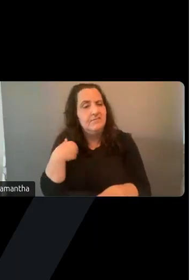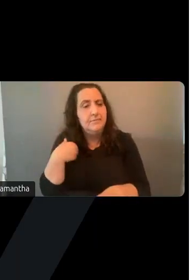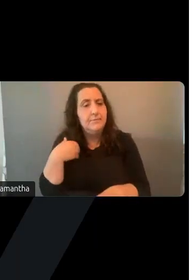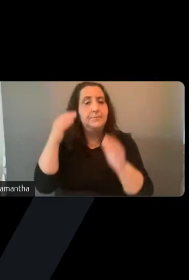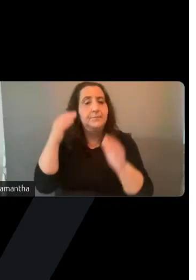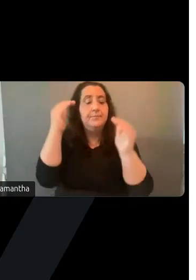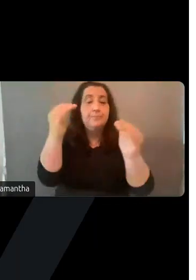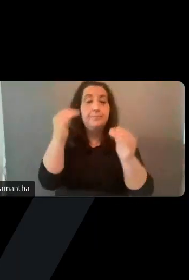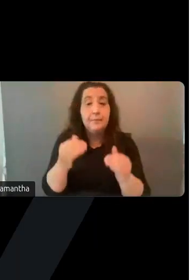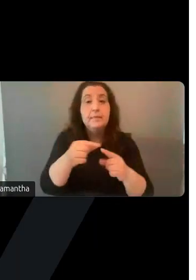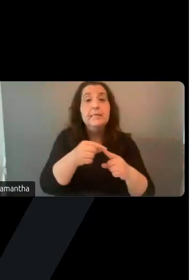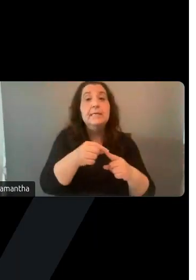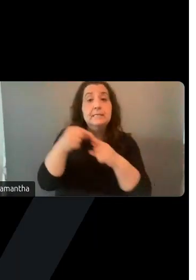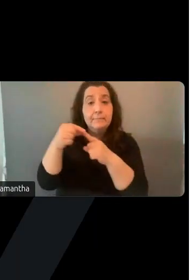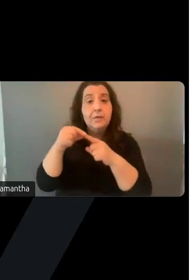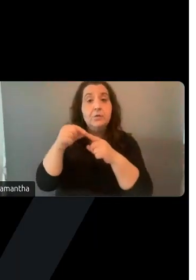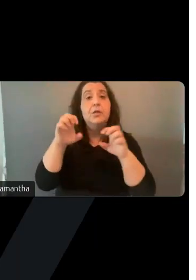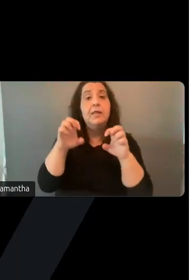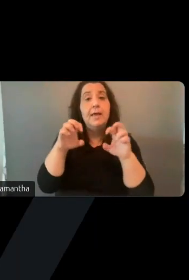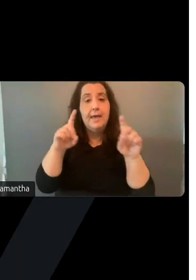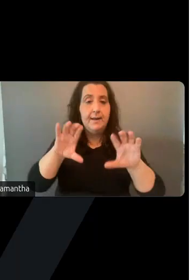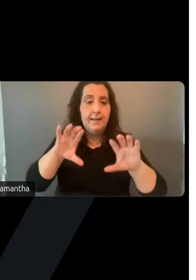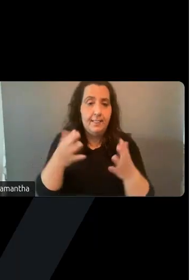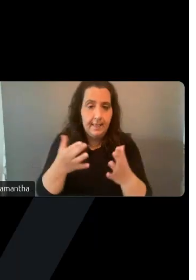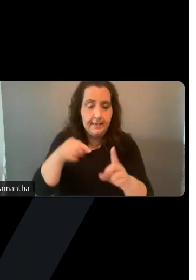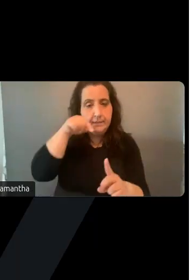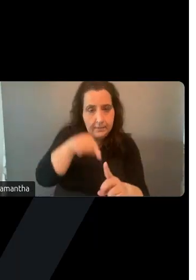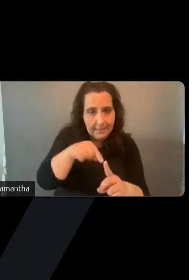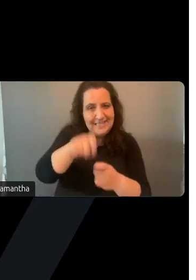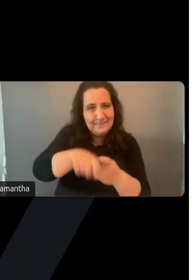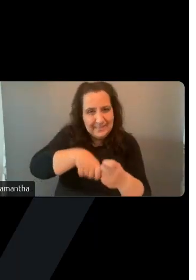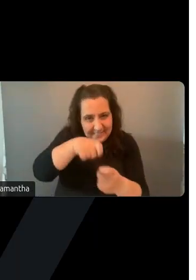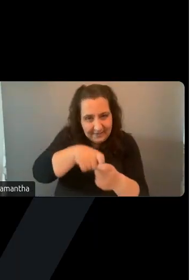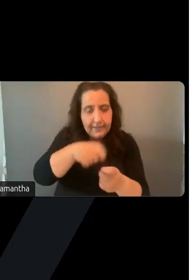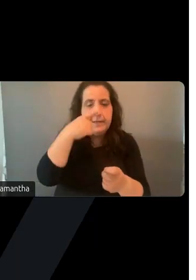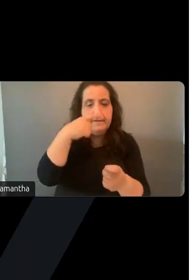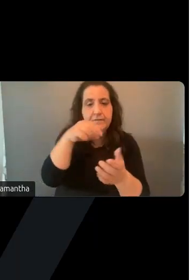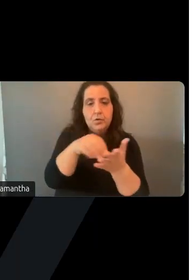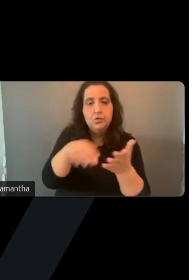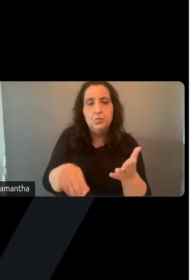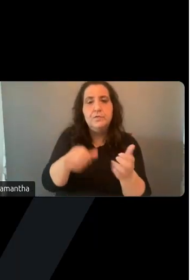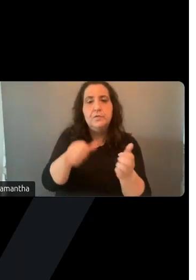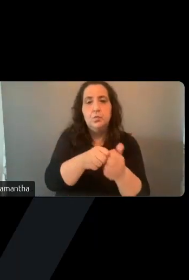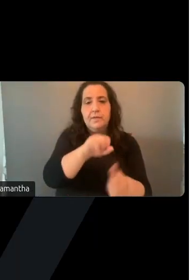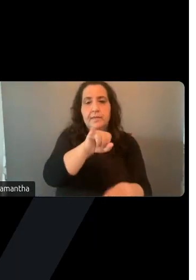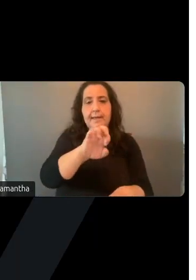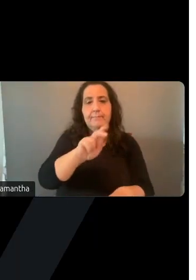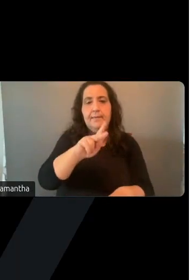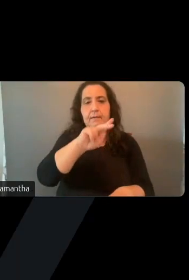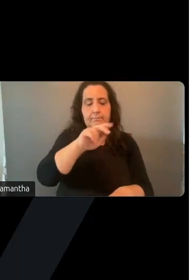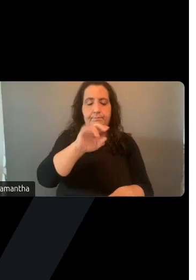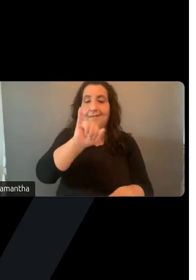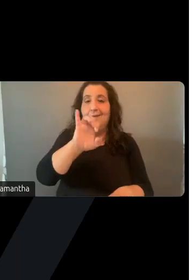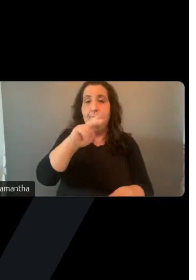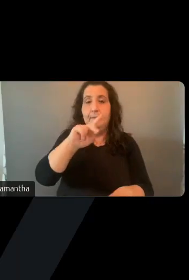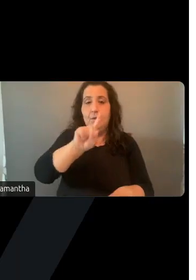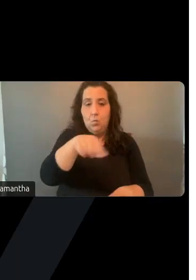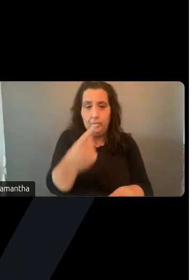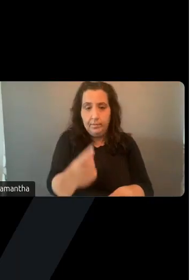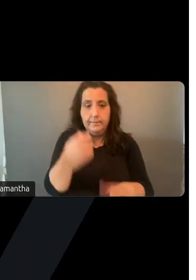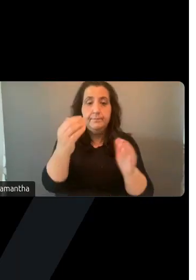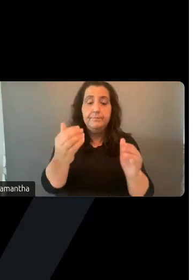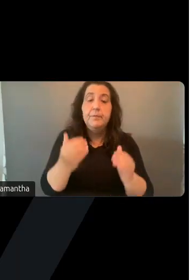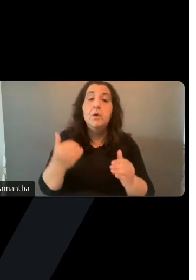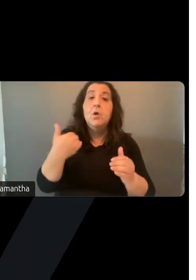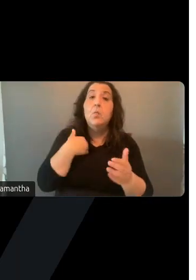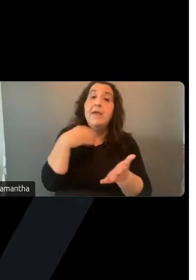special education classes. These are specifically for students with IEPs. We have students with related services